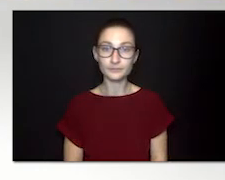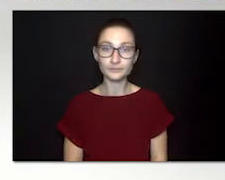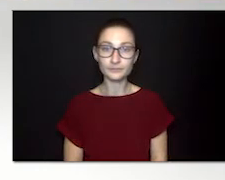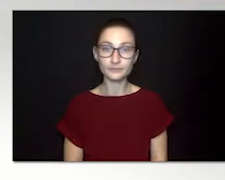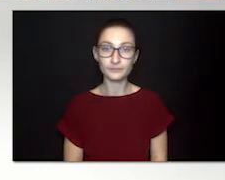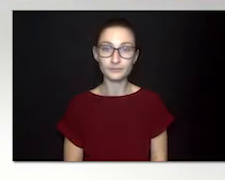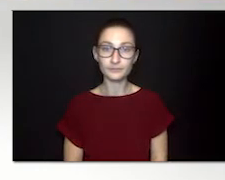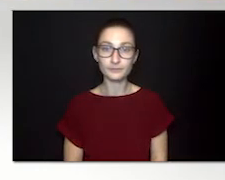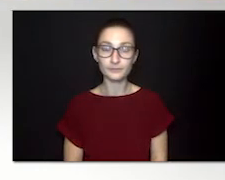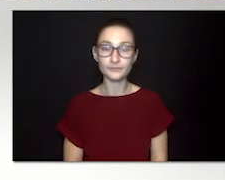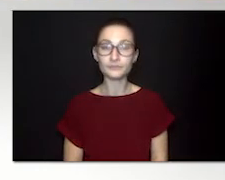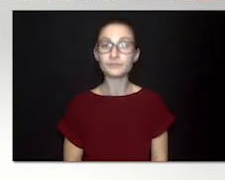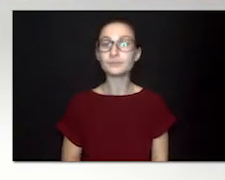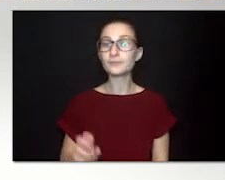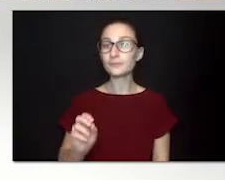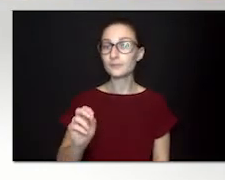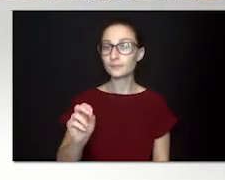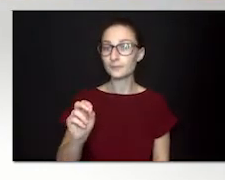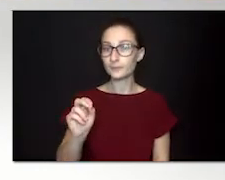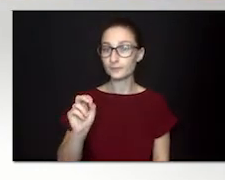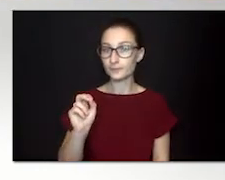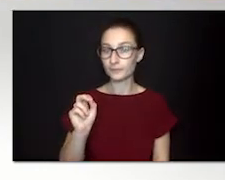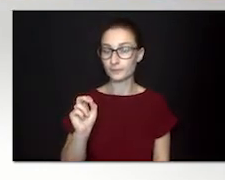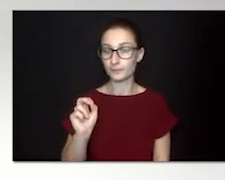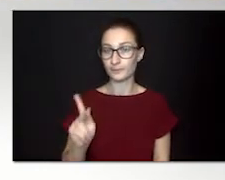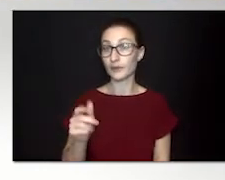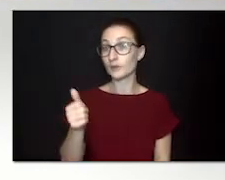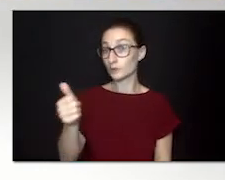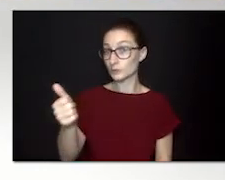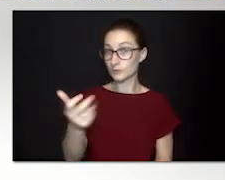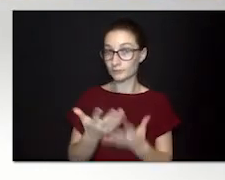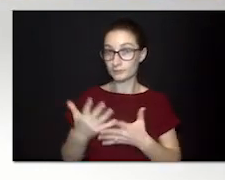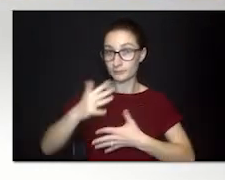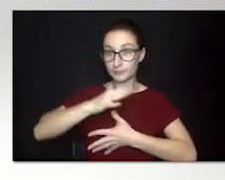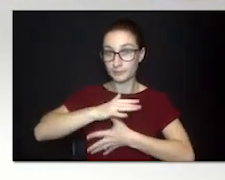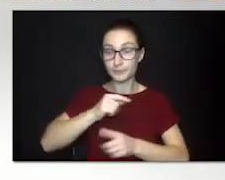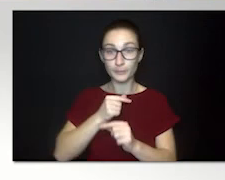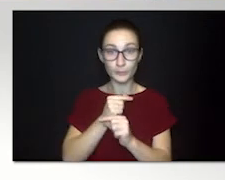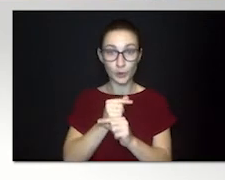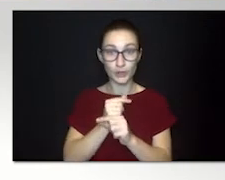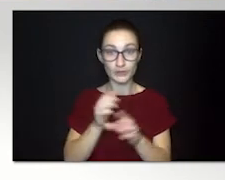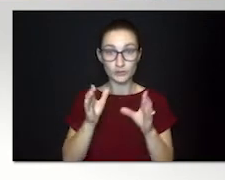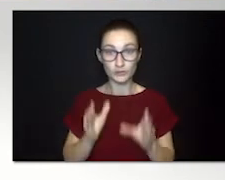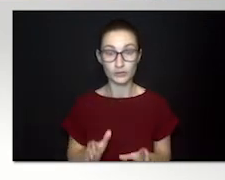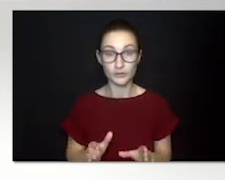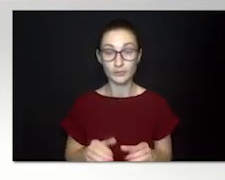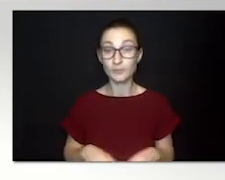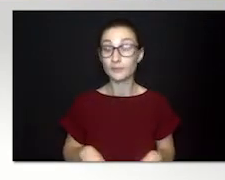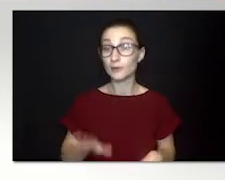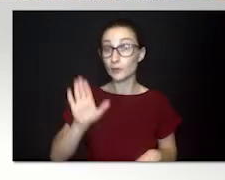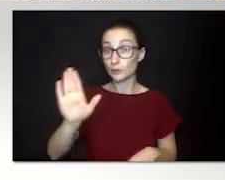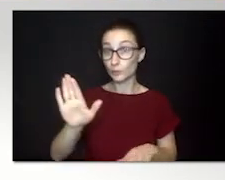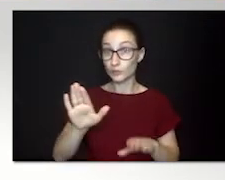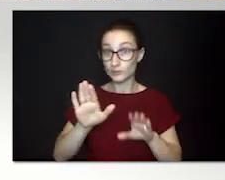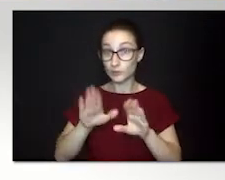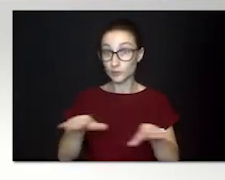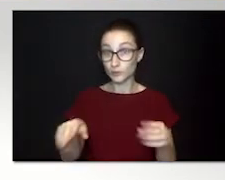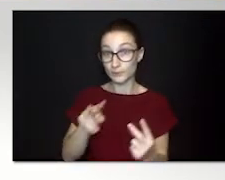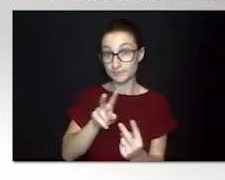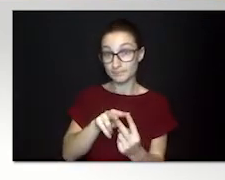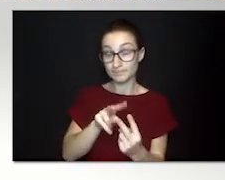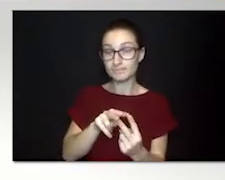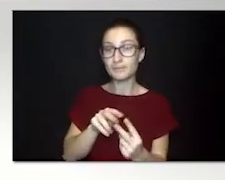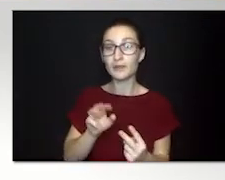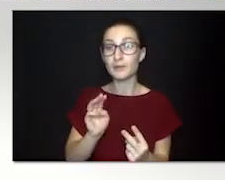or co-guardian? Okay, so you have plenary guardianship over someone, and your two children were minors